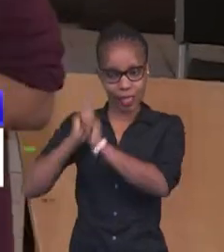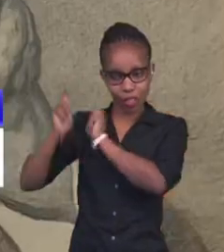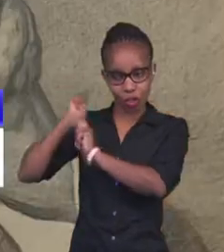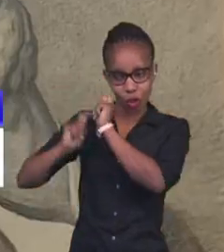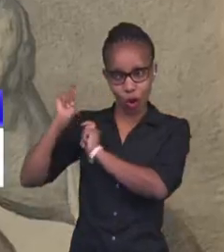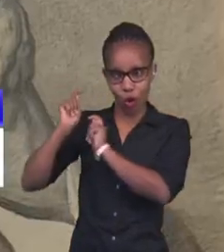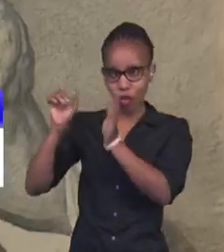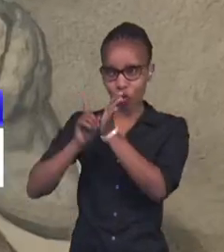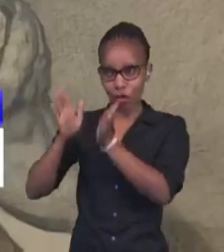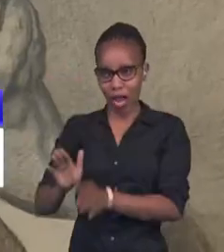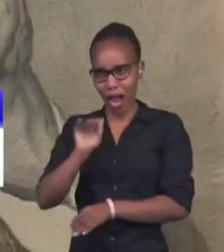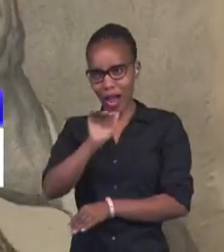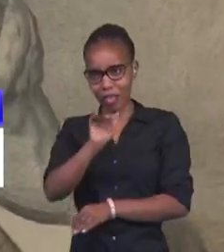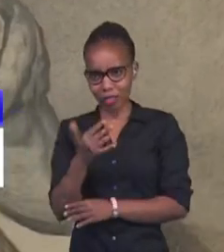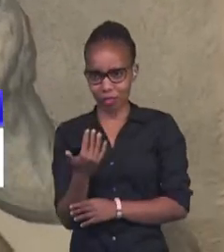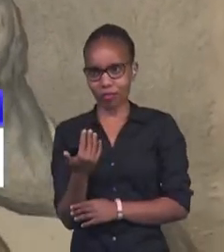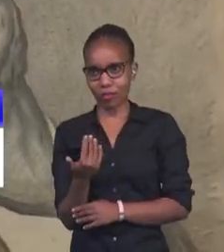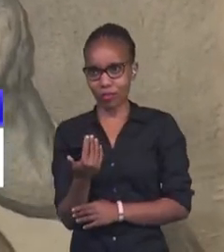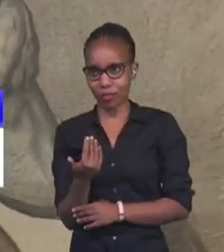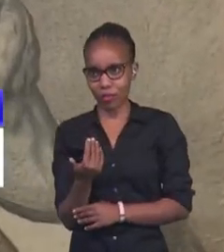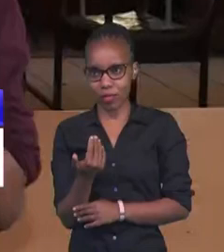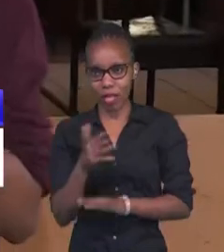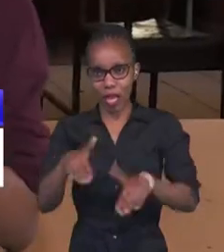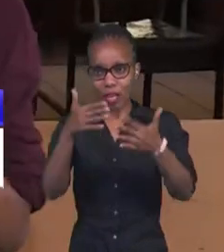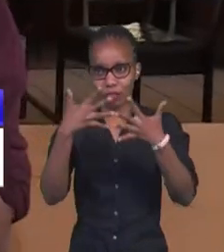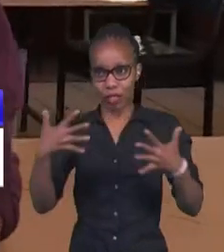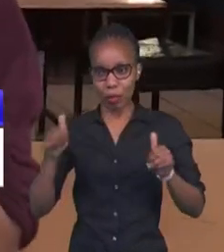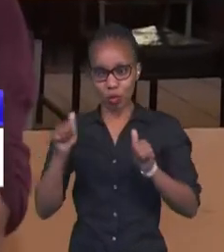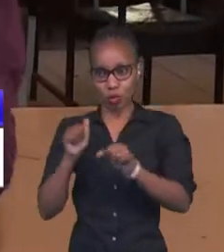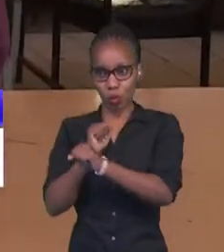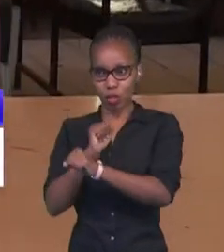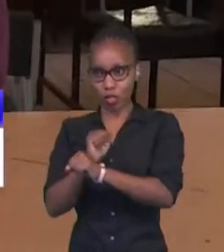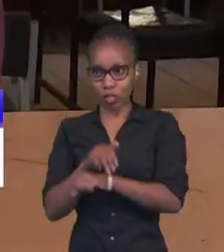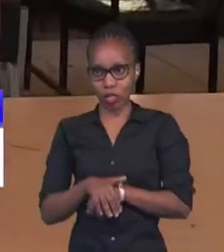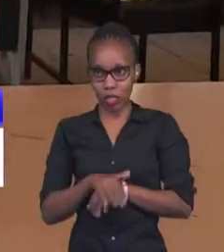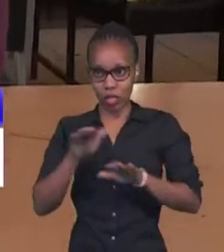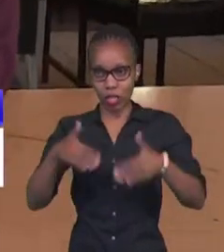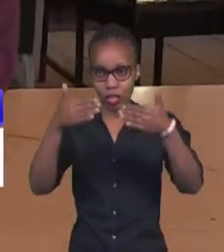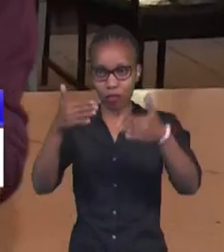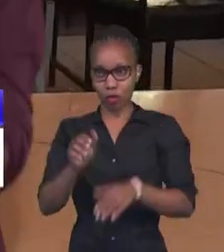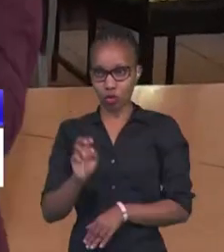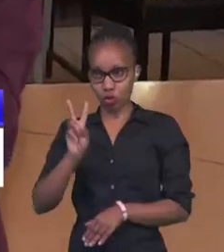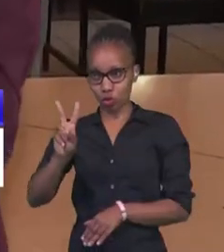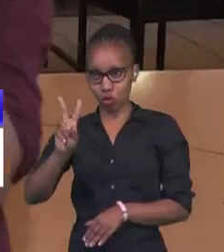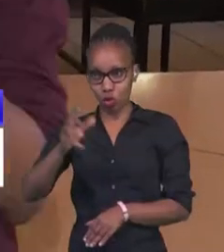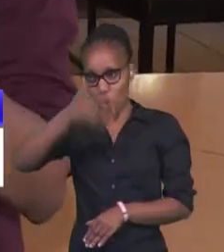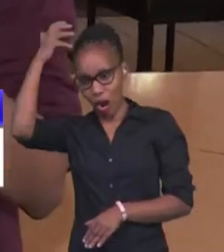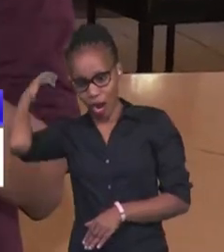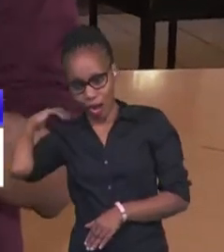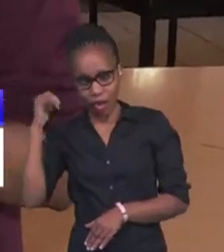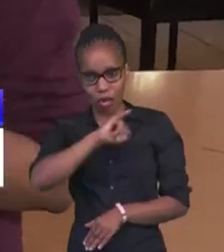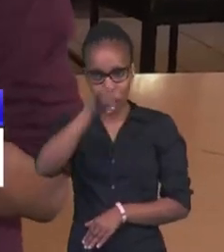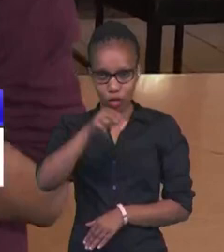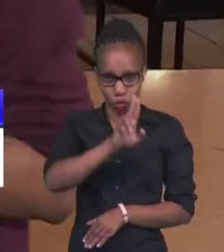a traditional specialist, and asked them to give him something that would protect him from the water. So he was given two amulets, two small lions. One was called Ju, the other one